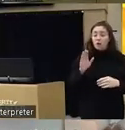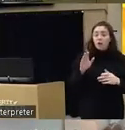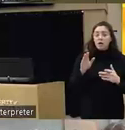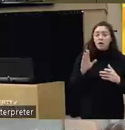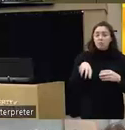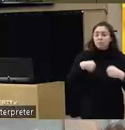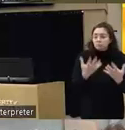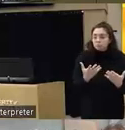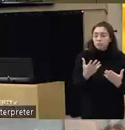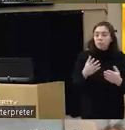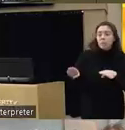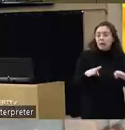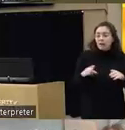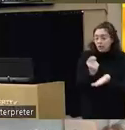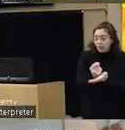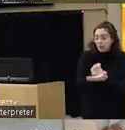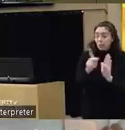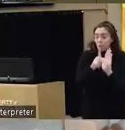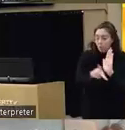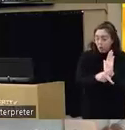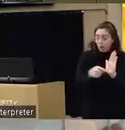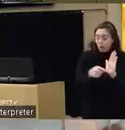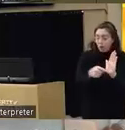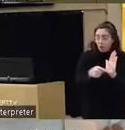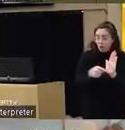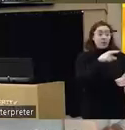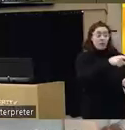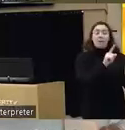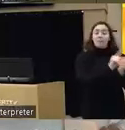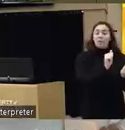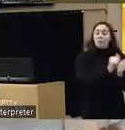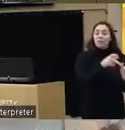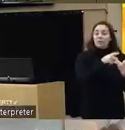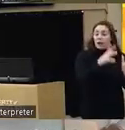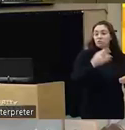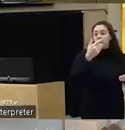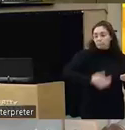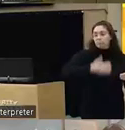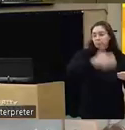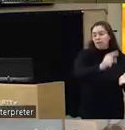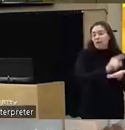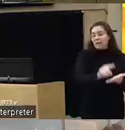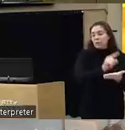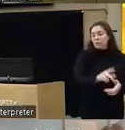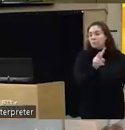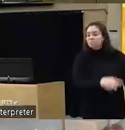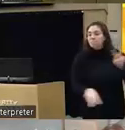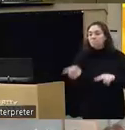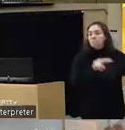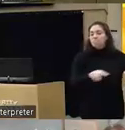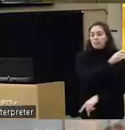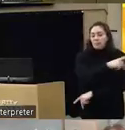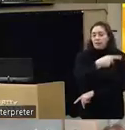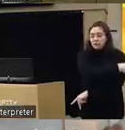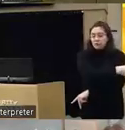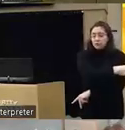behavioral therapy protocols and also meeting with the psychiatrist on a weekly basis to review their caseload. And so the